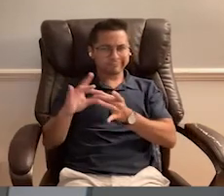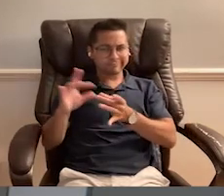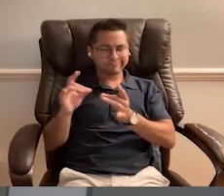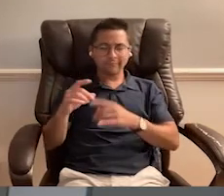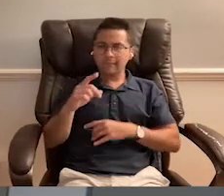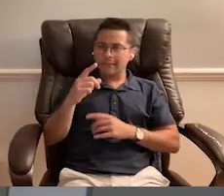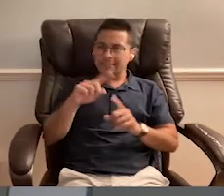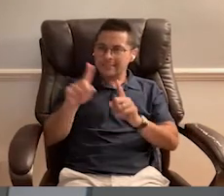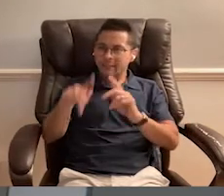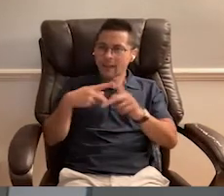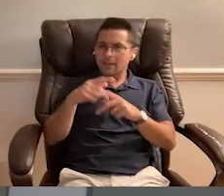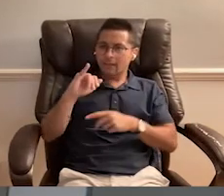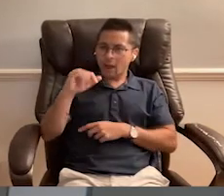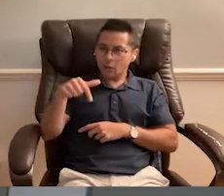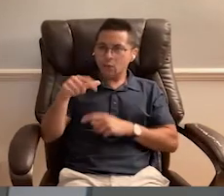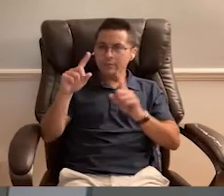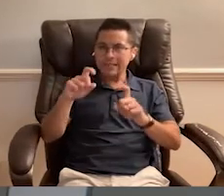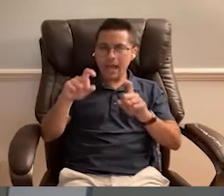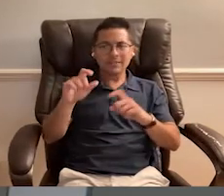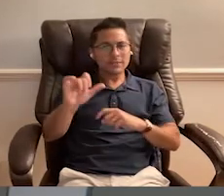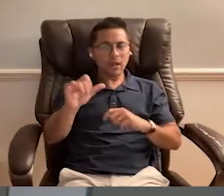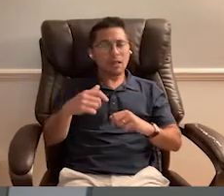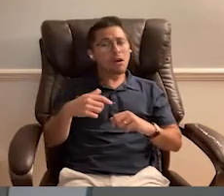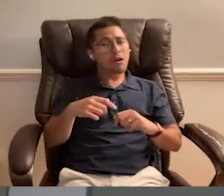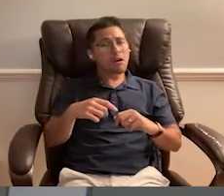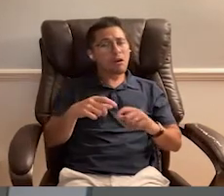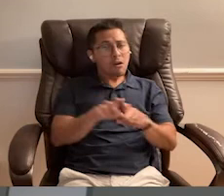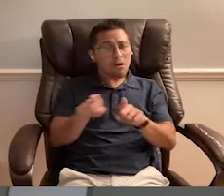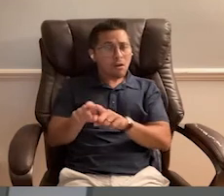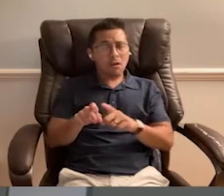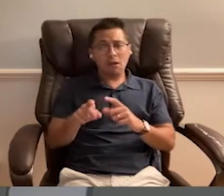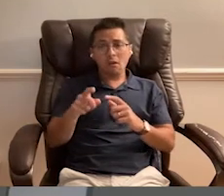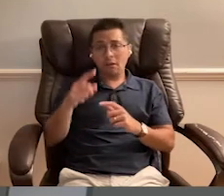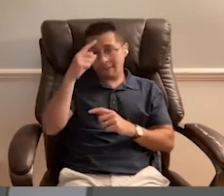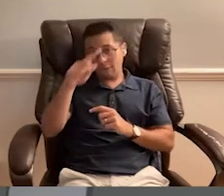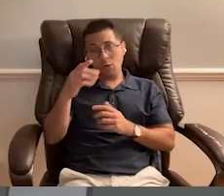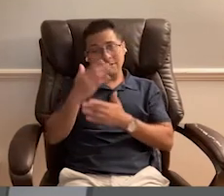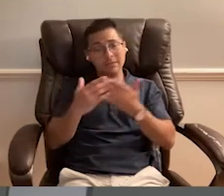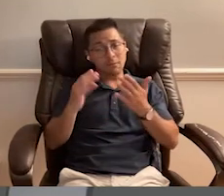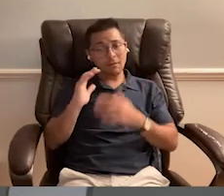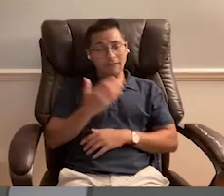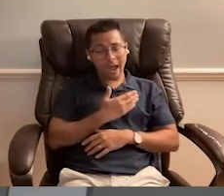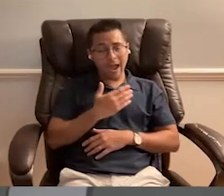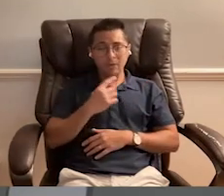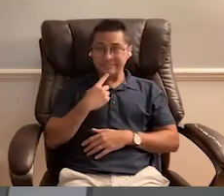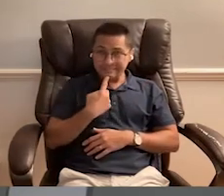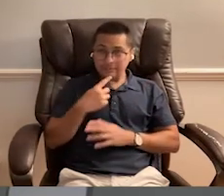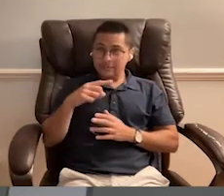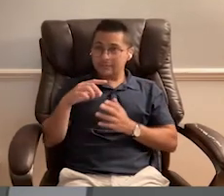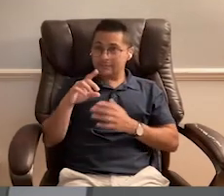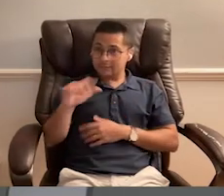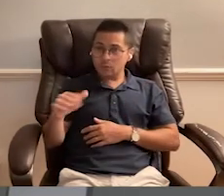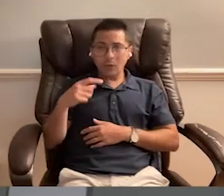adults, and there's different type of IQ tests. We will need also, as an example for some